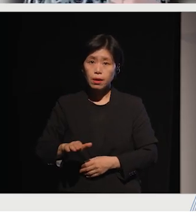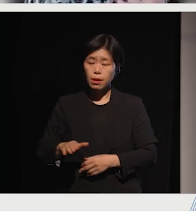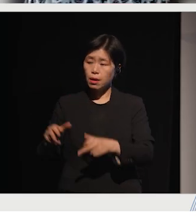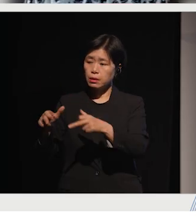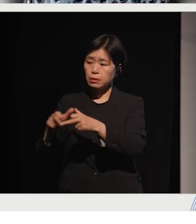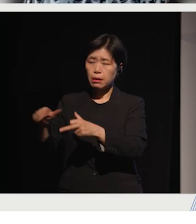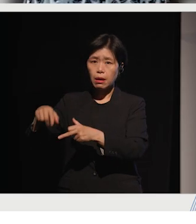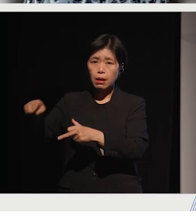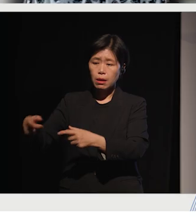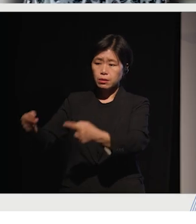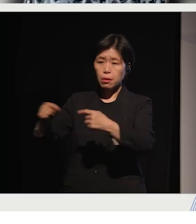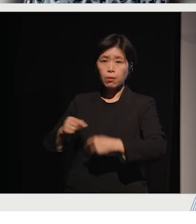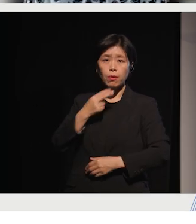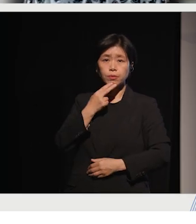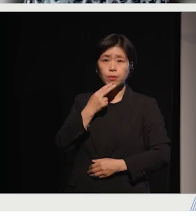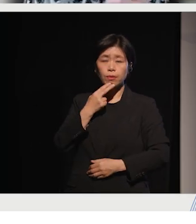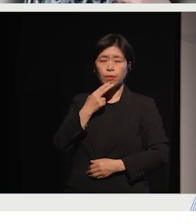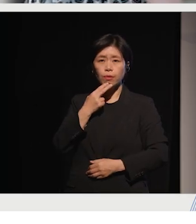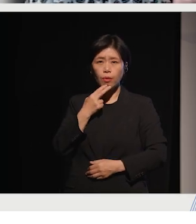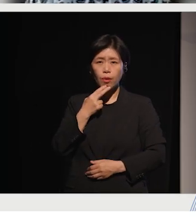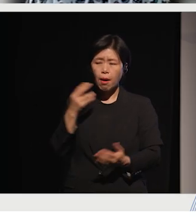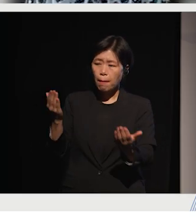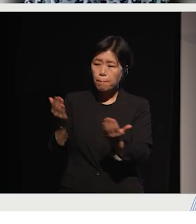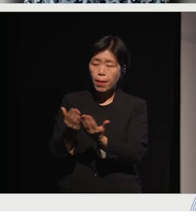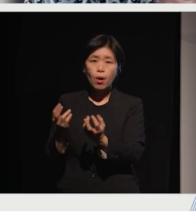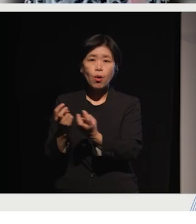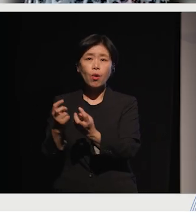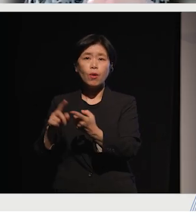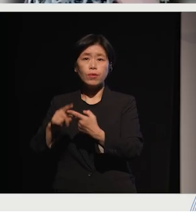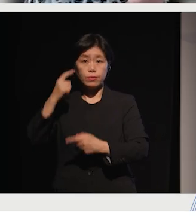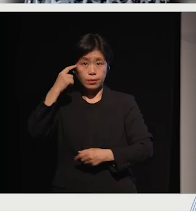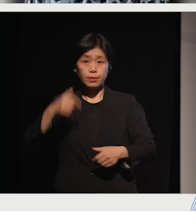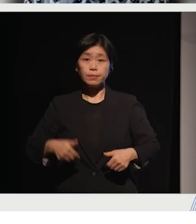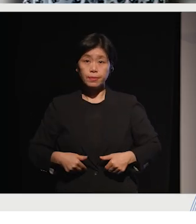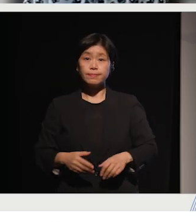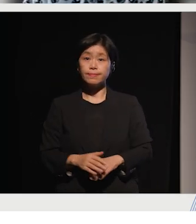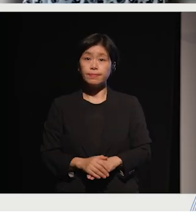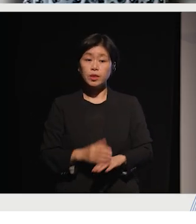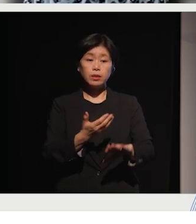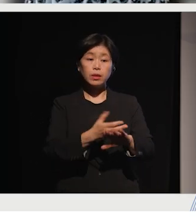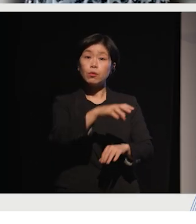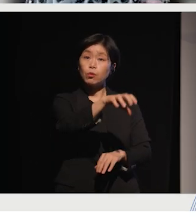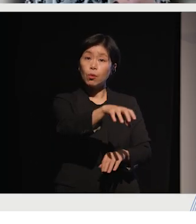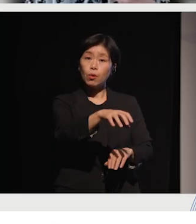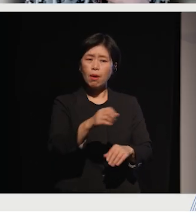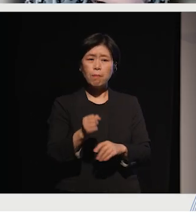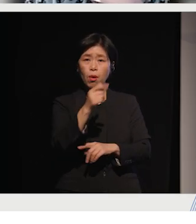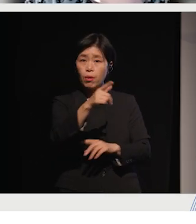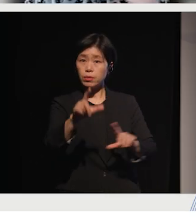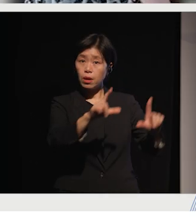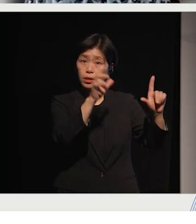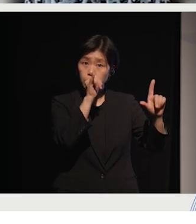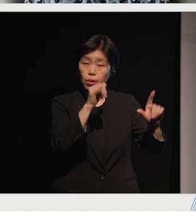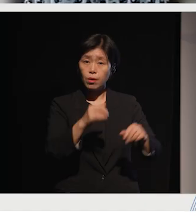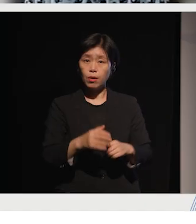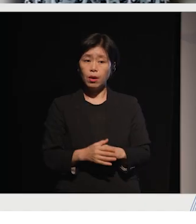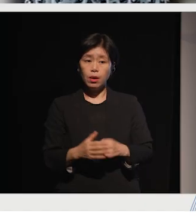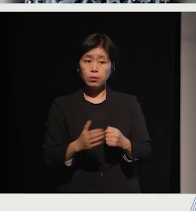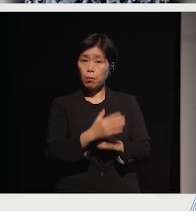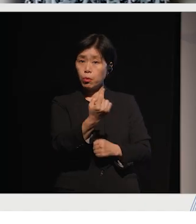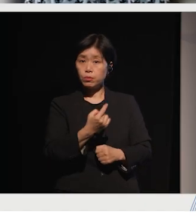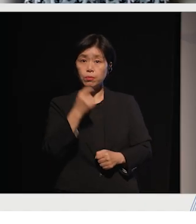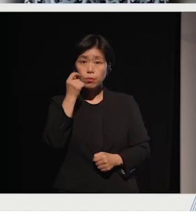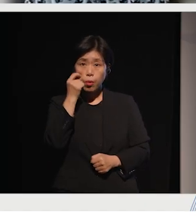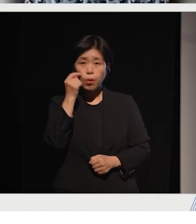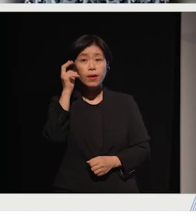coming to those early morning programs. Maybe they live out of state. Maybe they're not able to join us that day. I've talked a lot about the